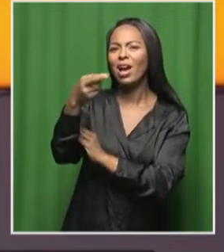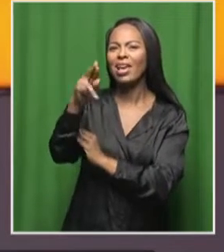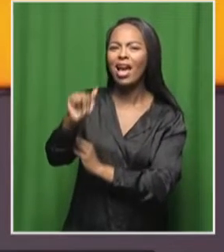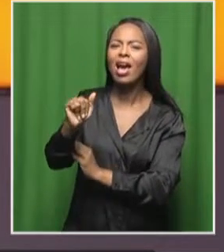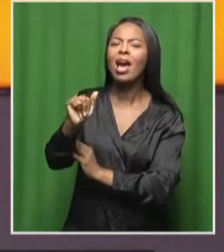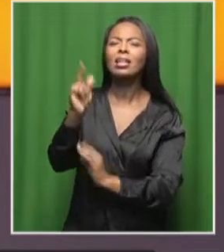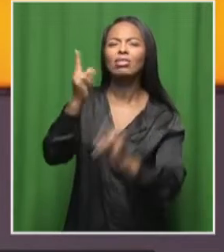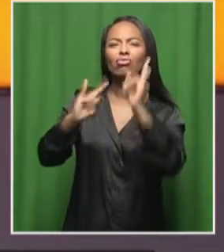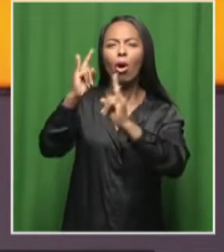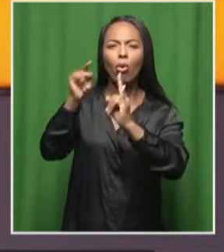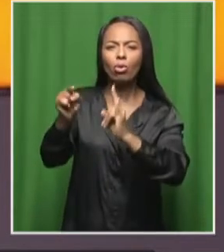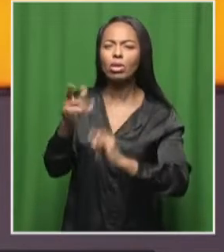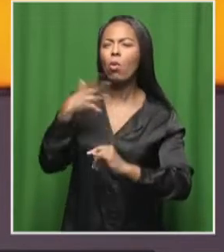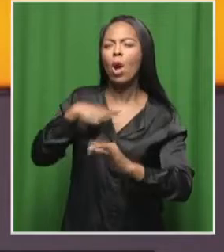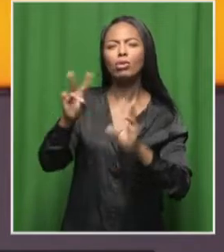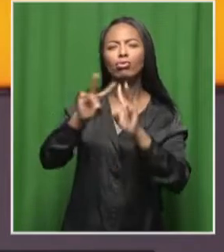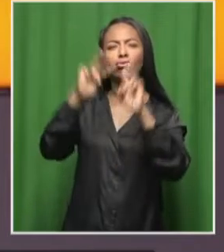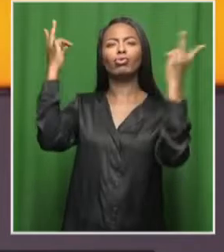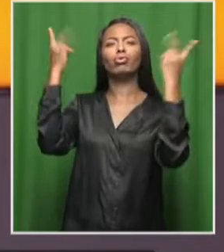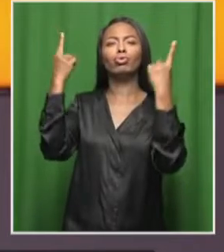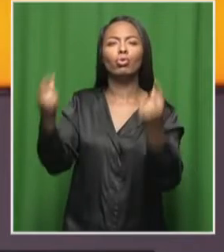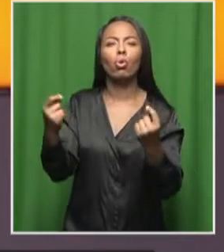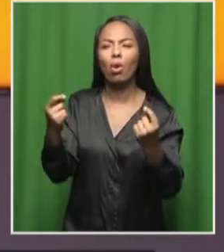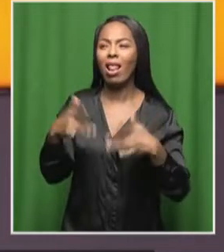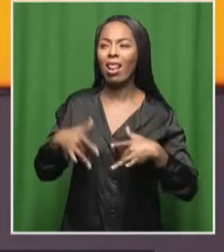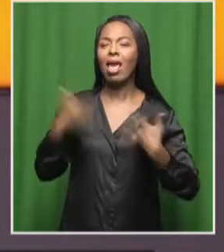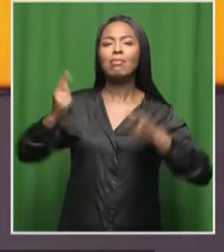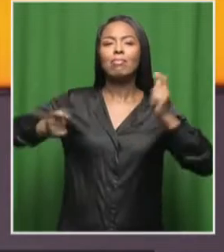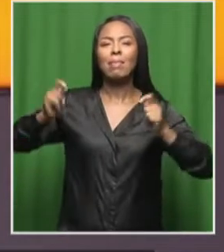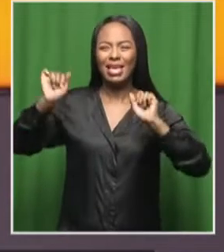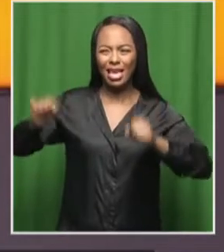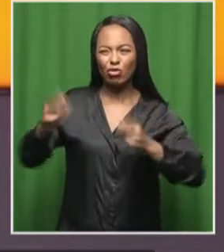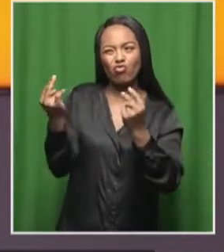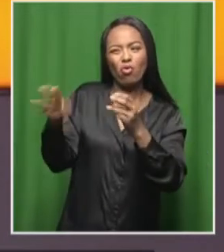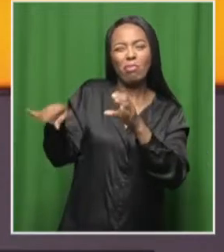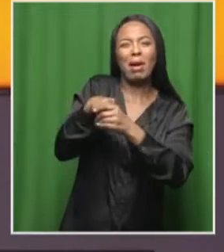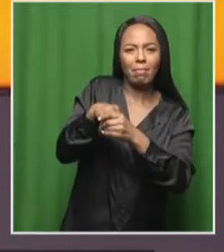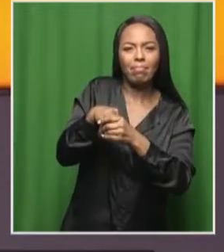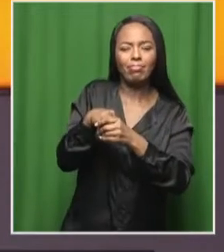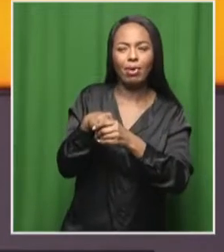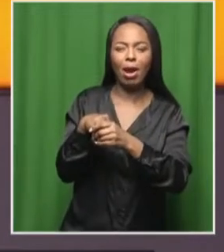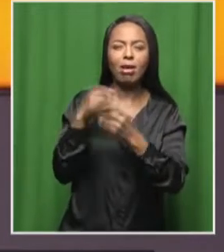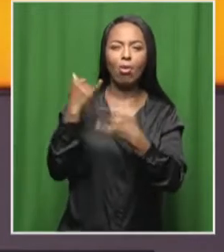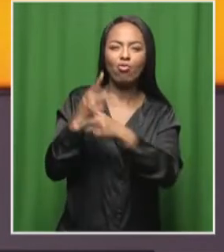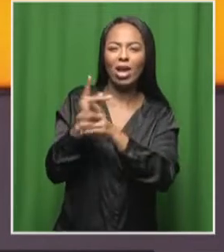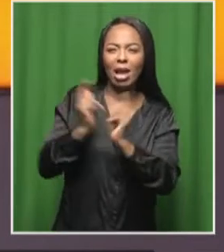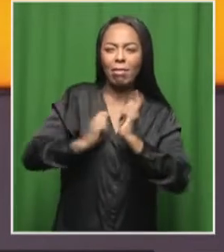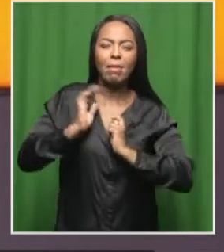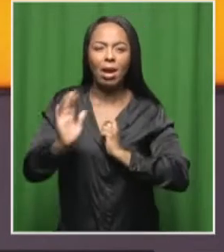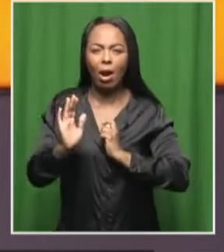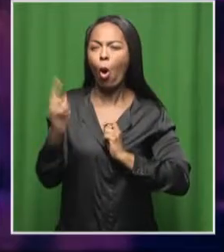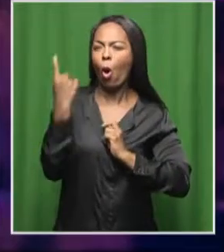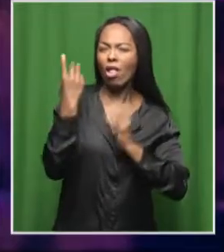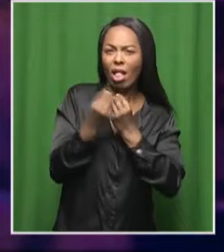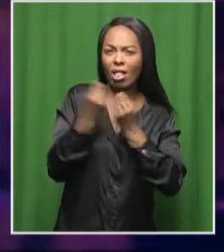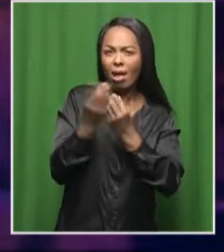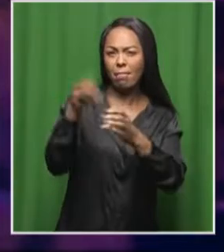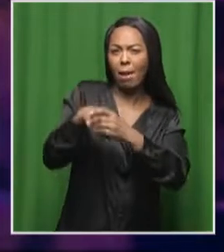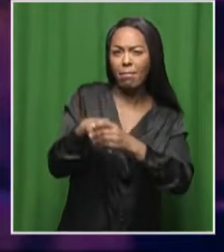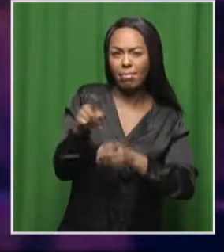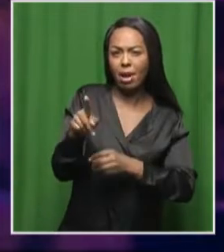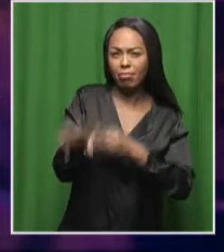I know you said that you will add a live band element into this, into this production, but is it the only feature? I think